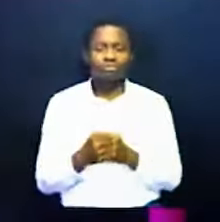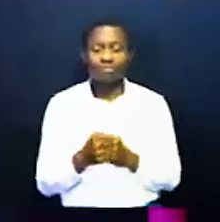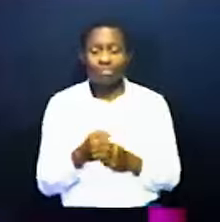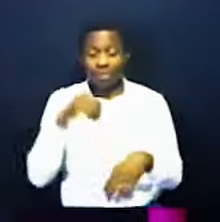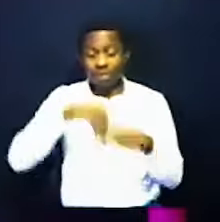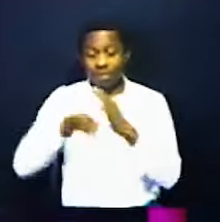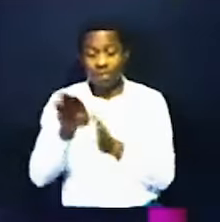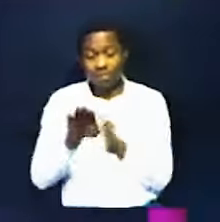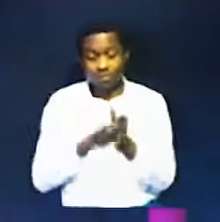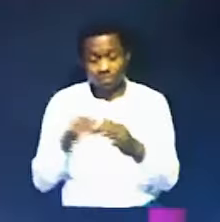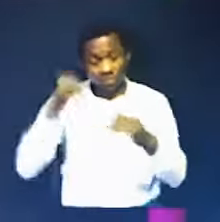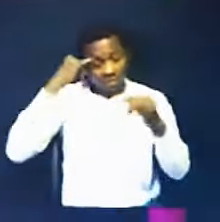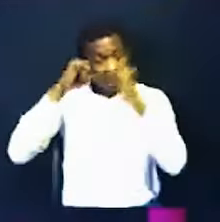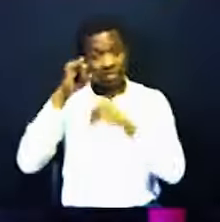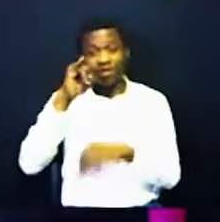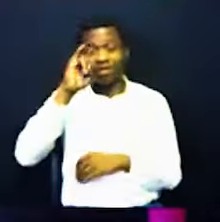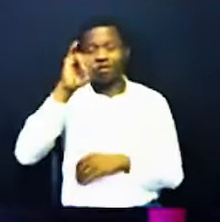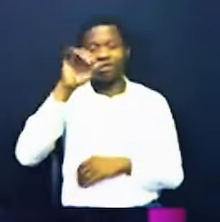Isaiah